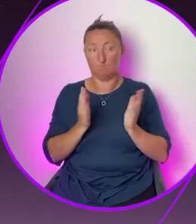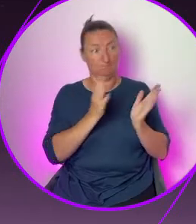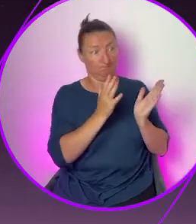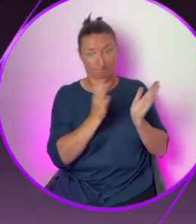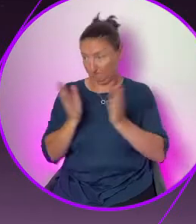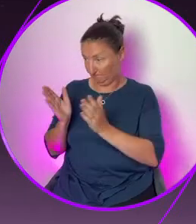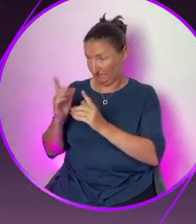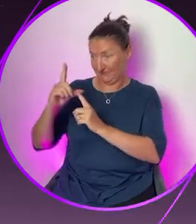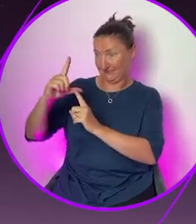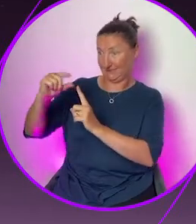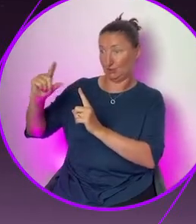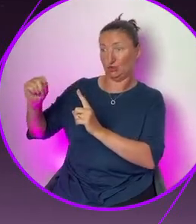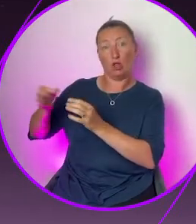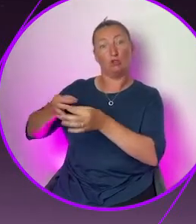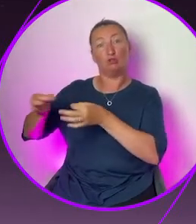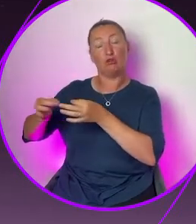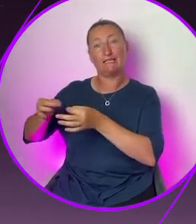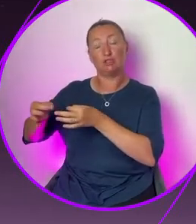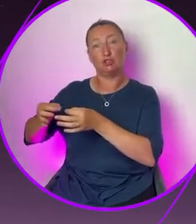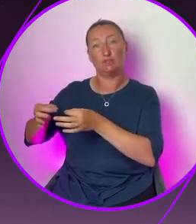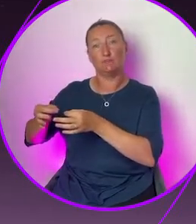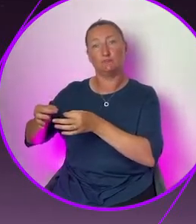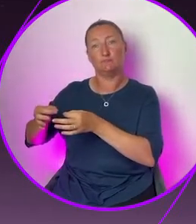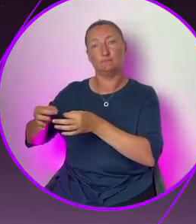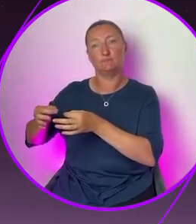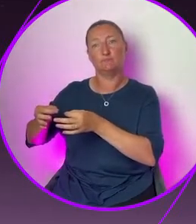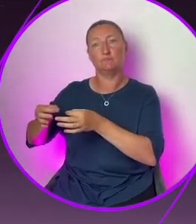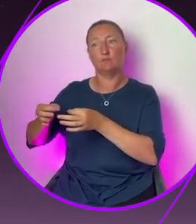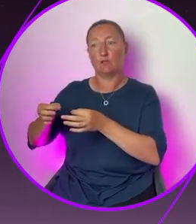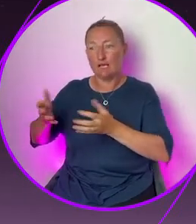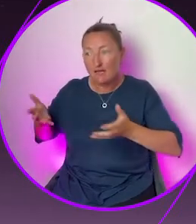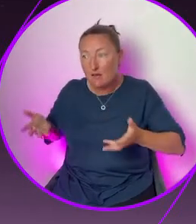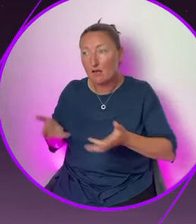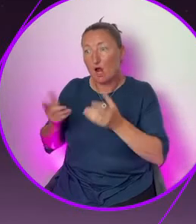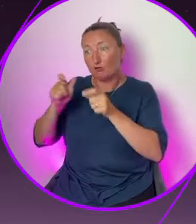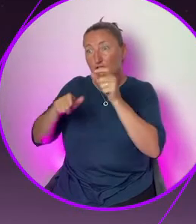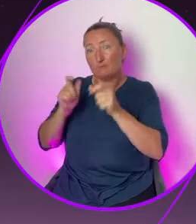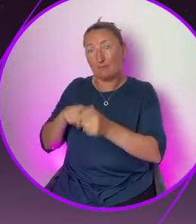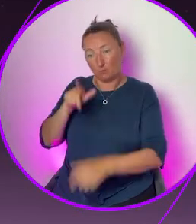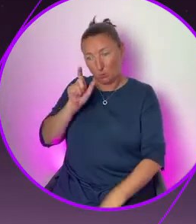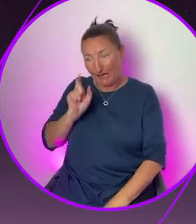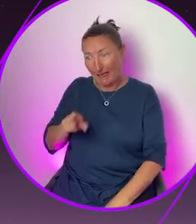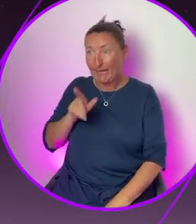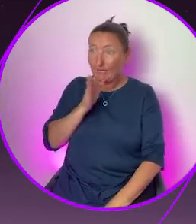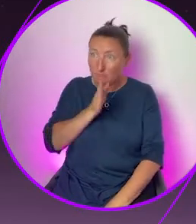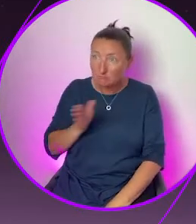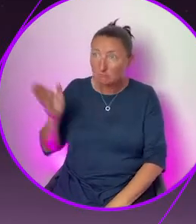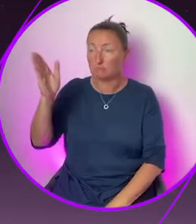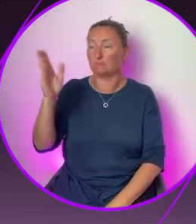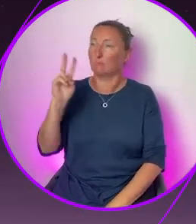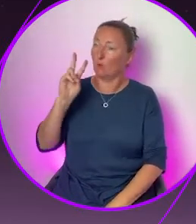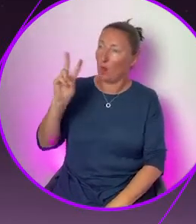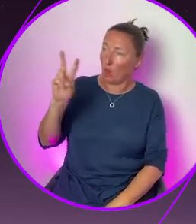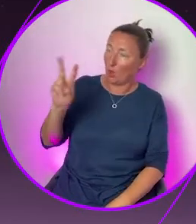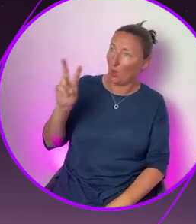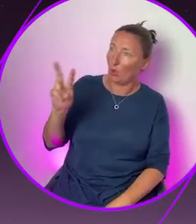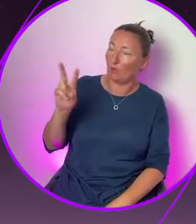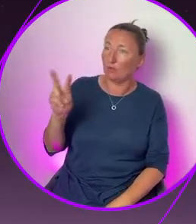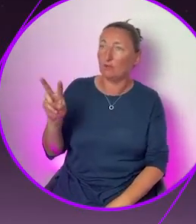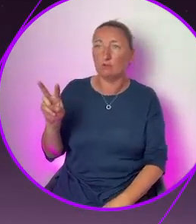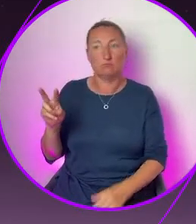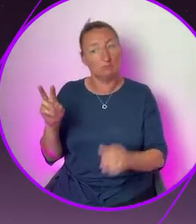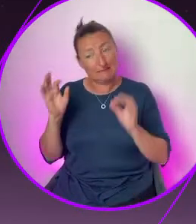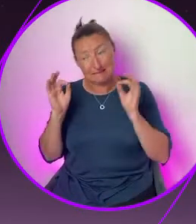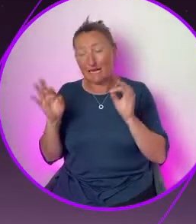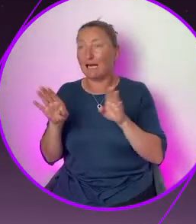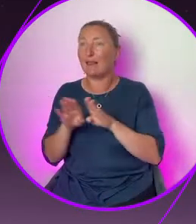that drives traffic onto the site, as something that amplifies what happens within gallery